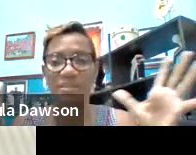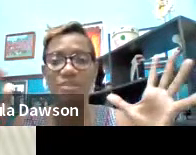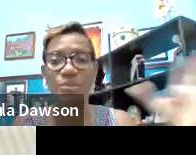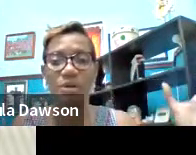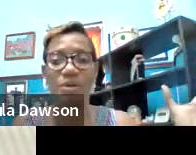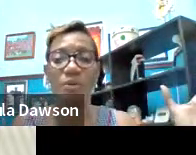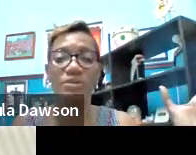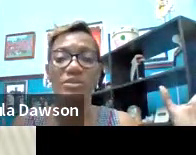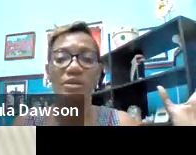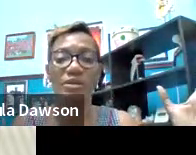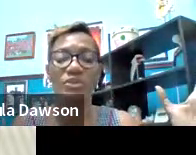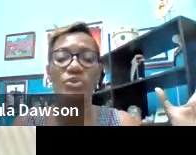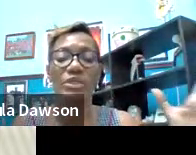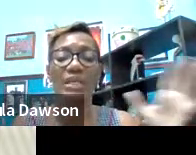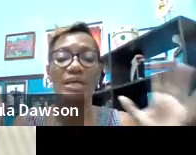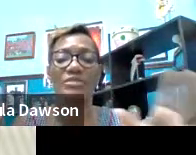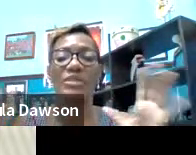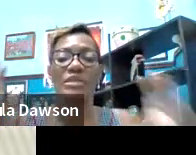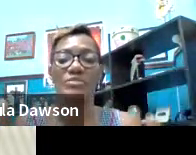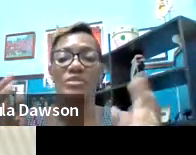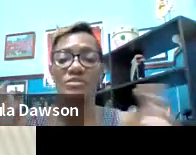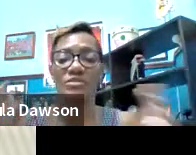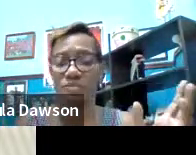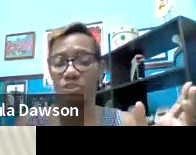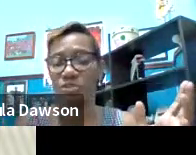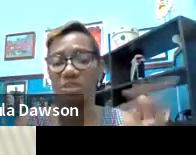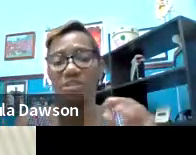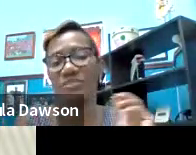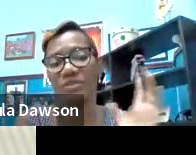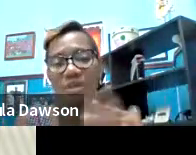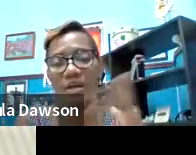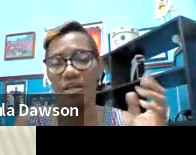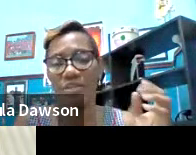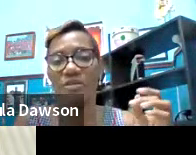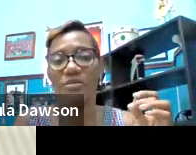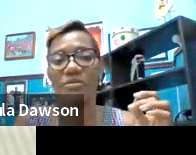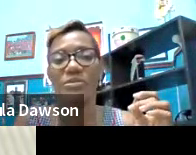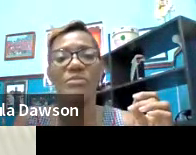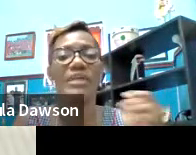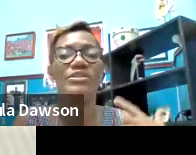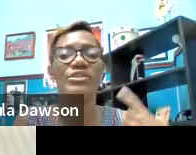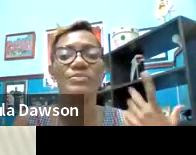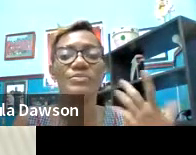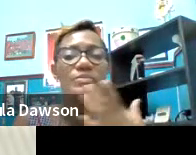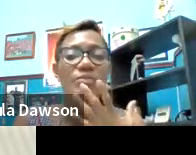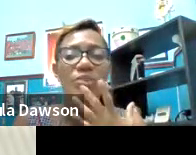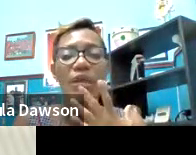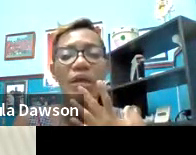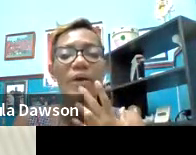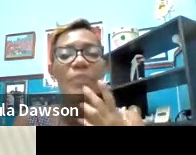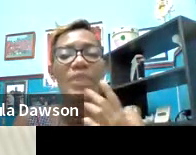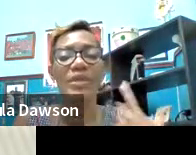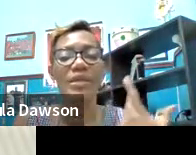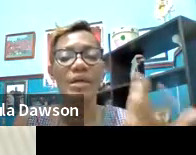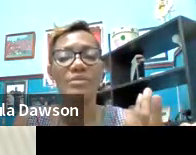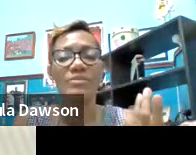dies. It no longer works. So it has to be kept in a refrigerator. It's very hard to manage.